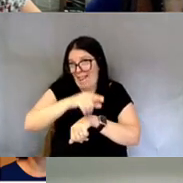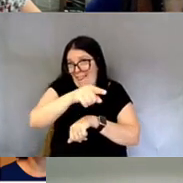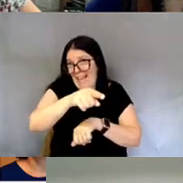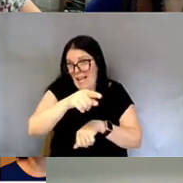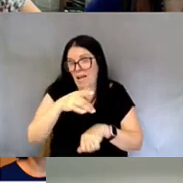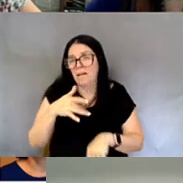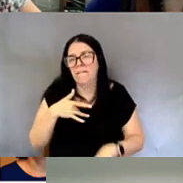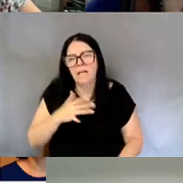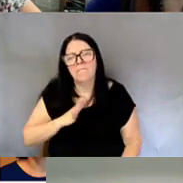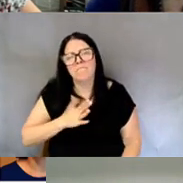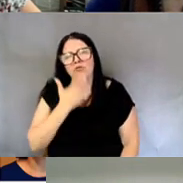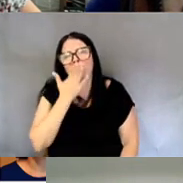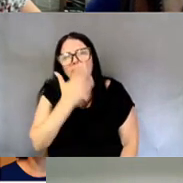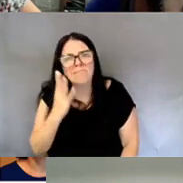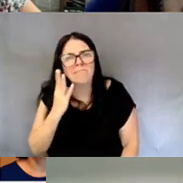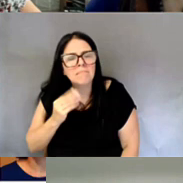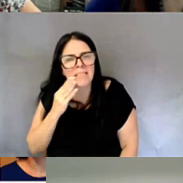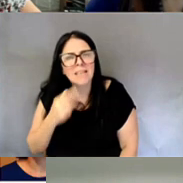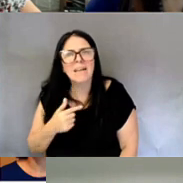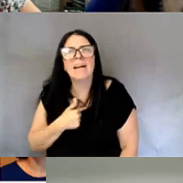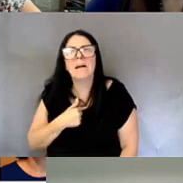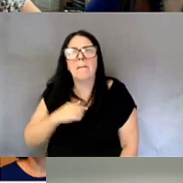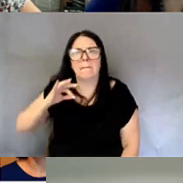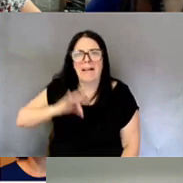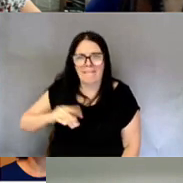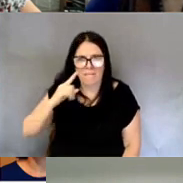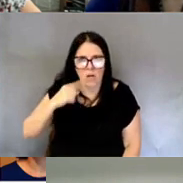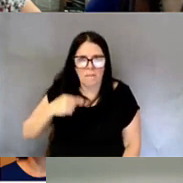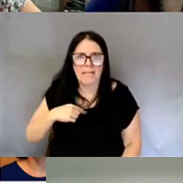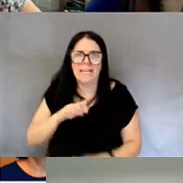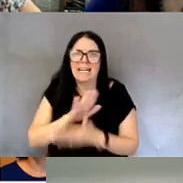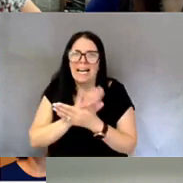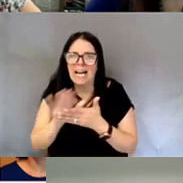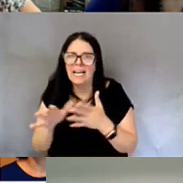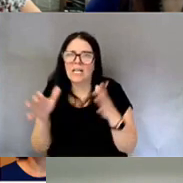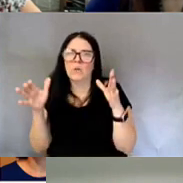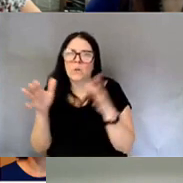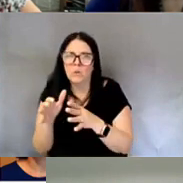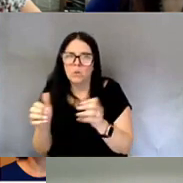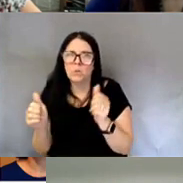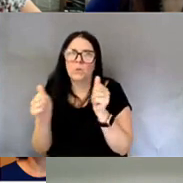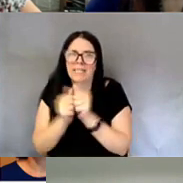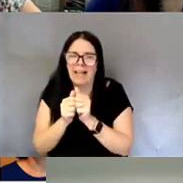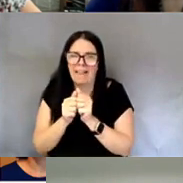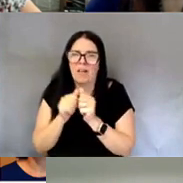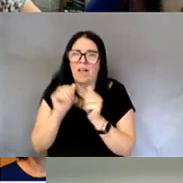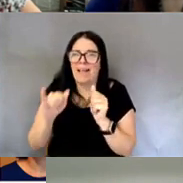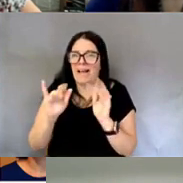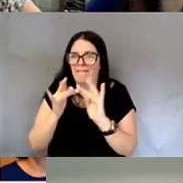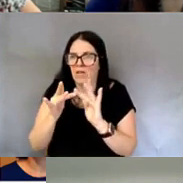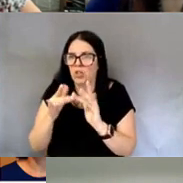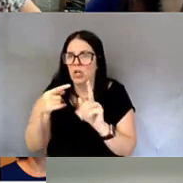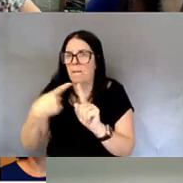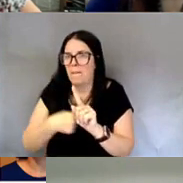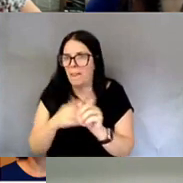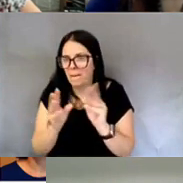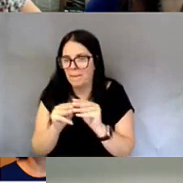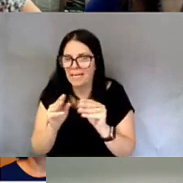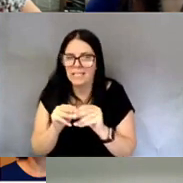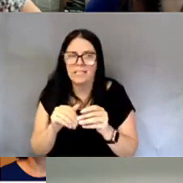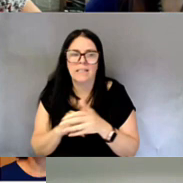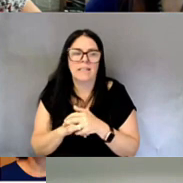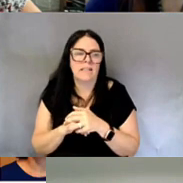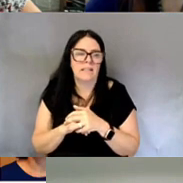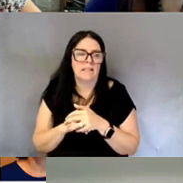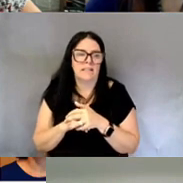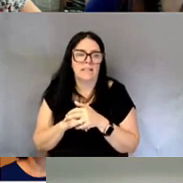rewarding experience to be together into the virtual monthly meetings where we had set the group norms,